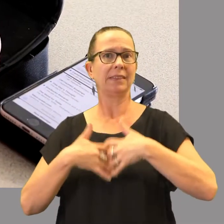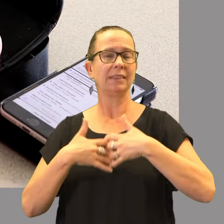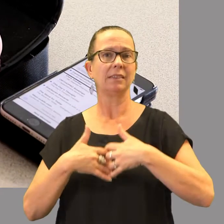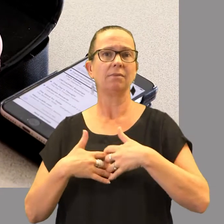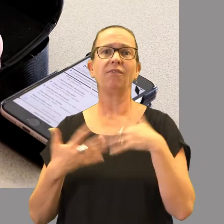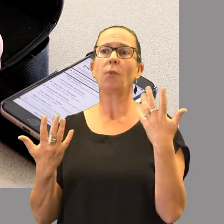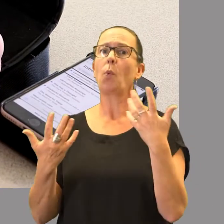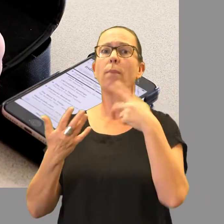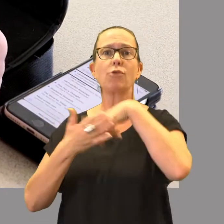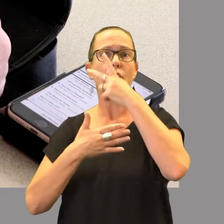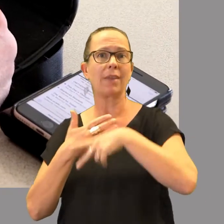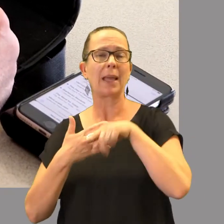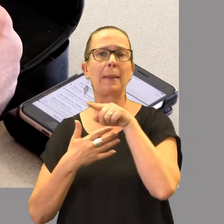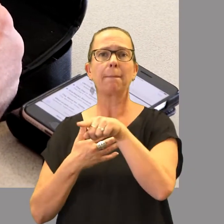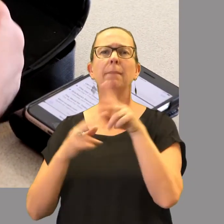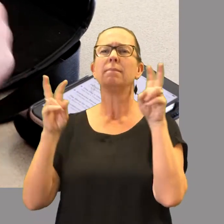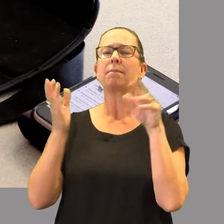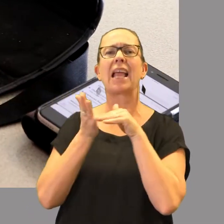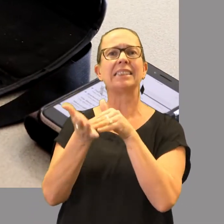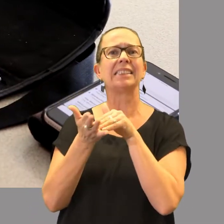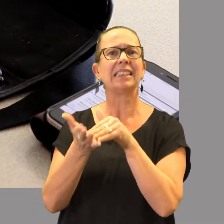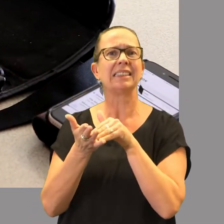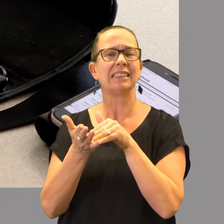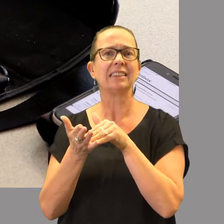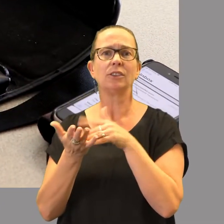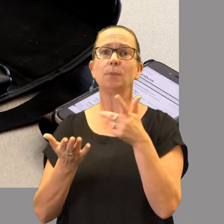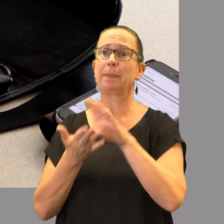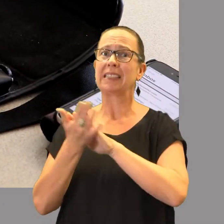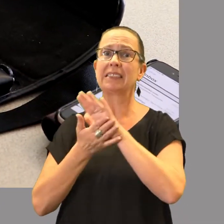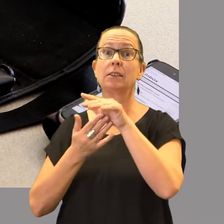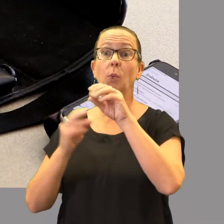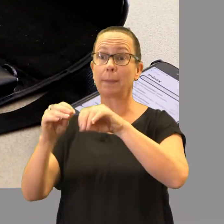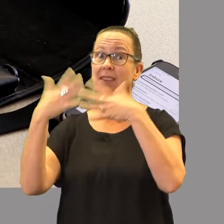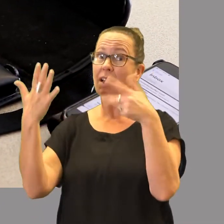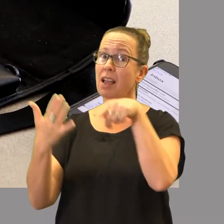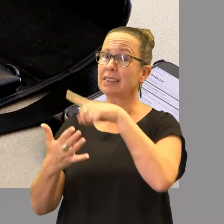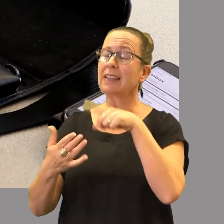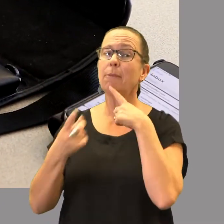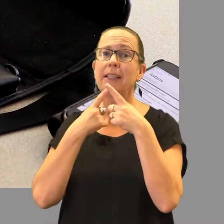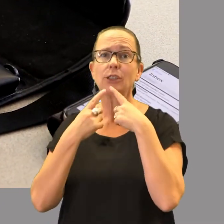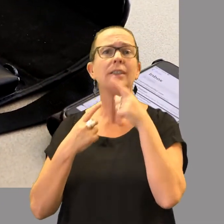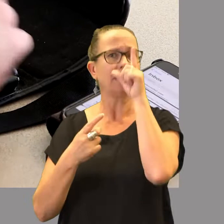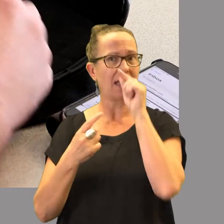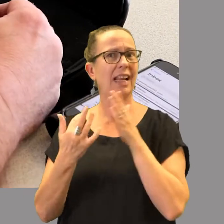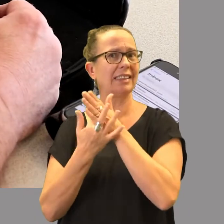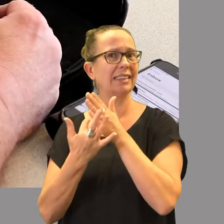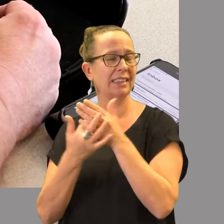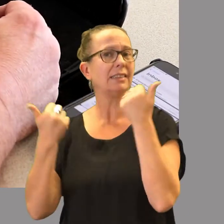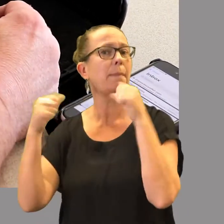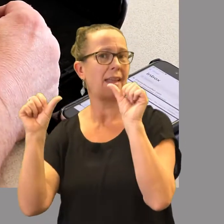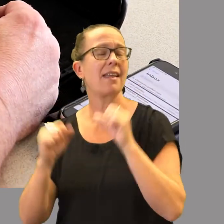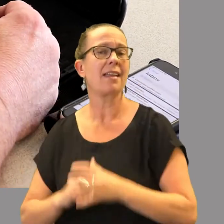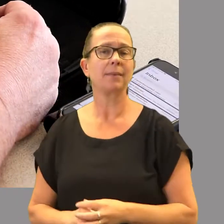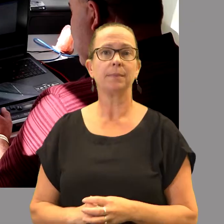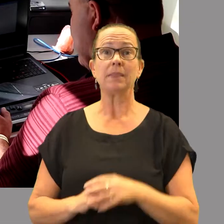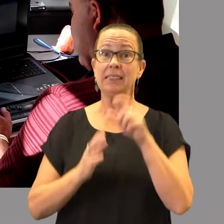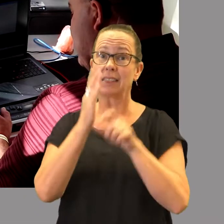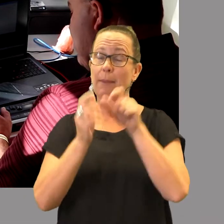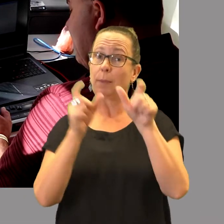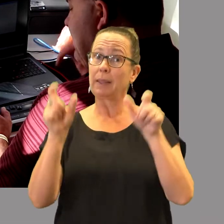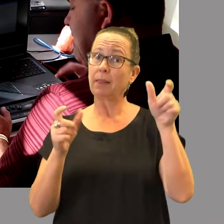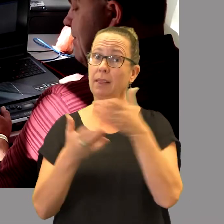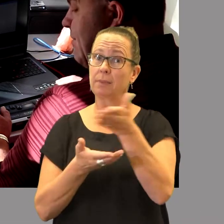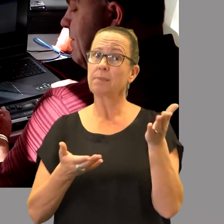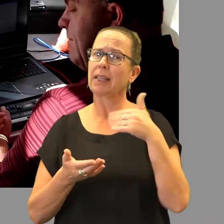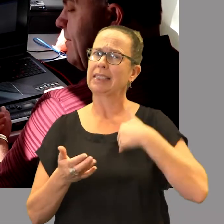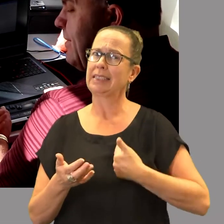use special hardware and software called assistive technologies that help them access and interact with web content.